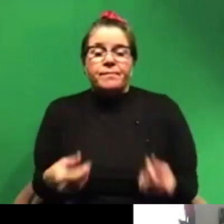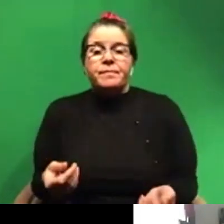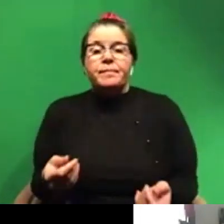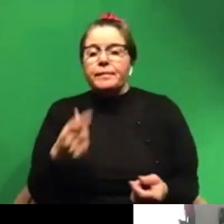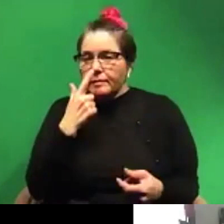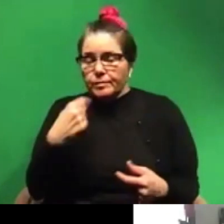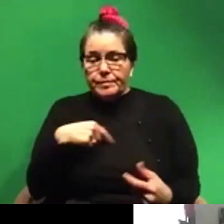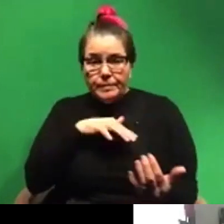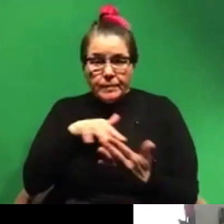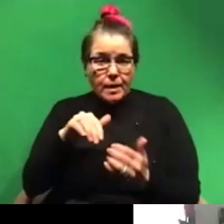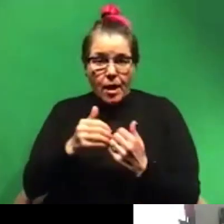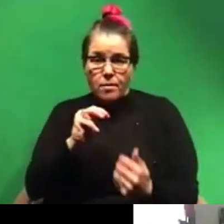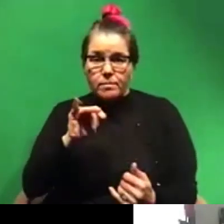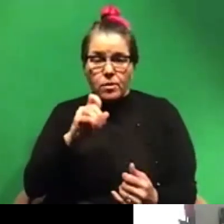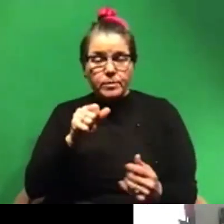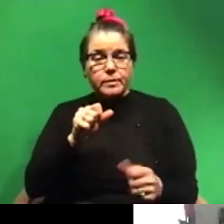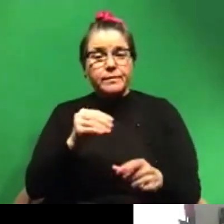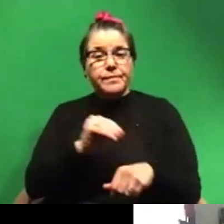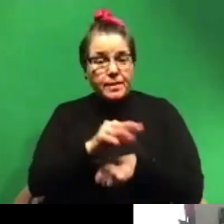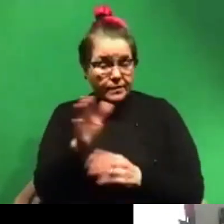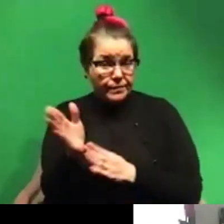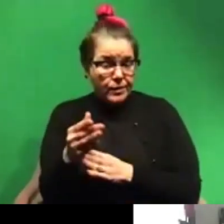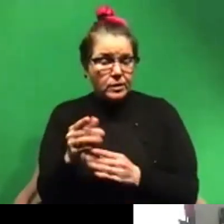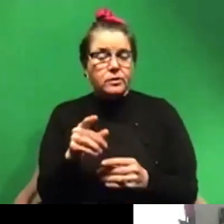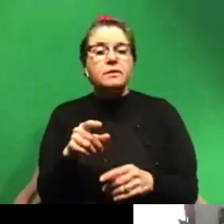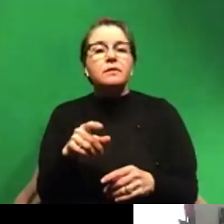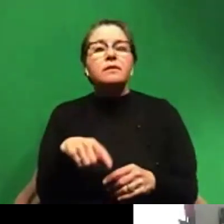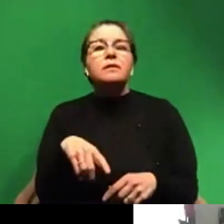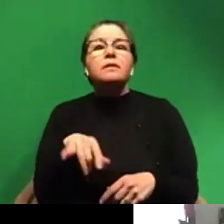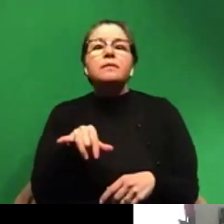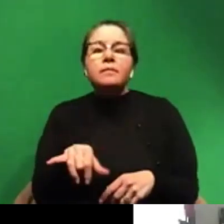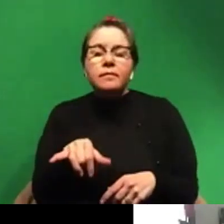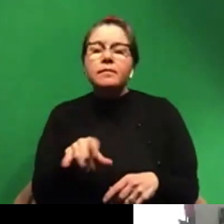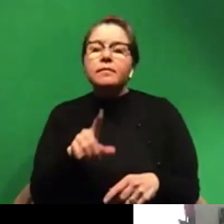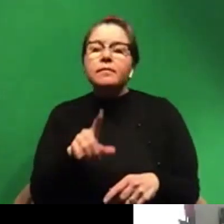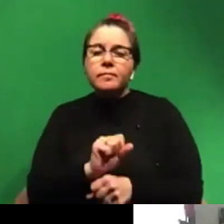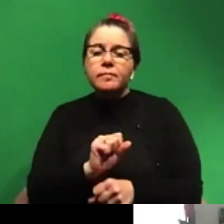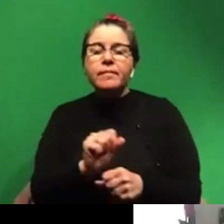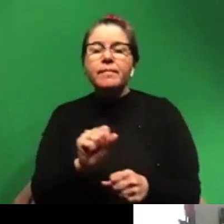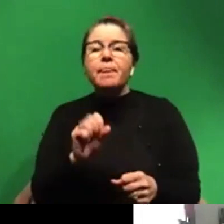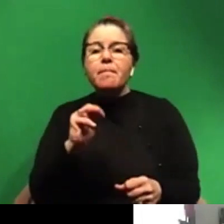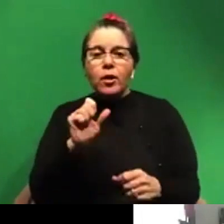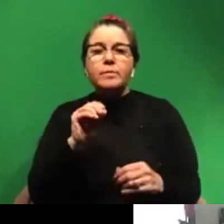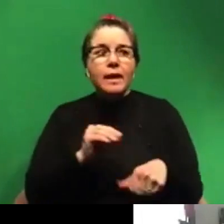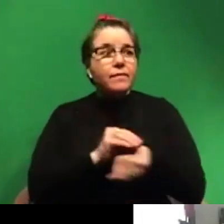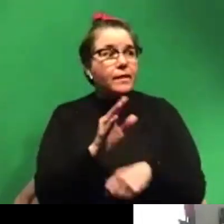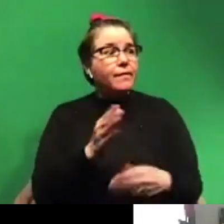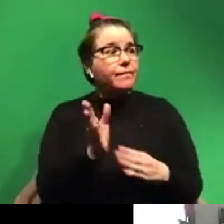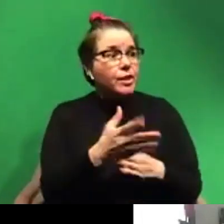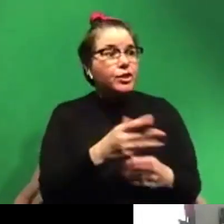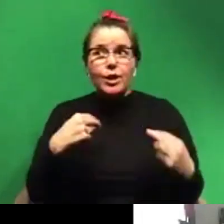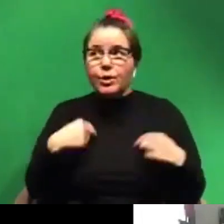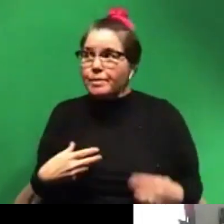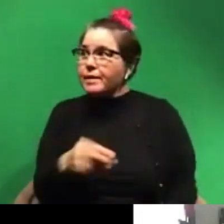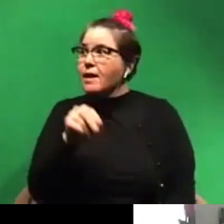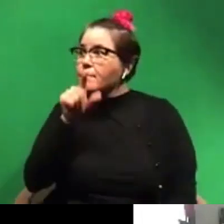studying how these microbes affect fish, but it turns out that some microbes are able to affect fish and humans and birds, and,